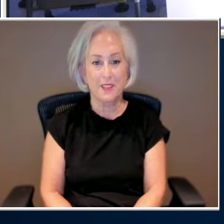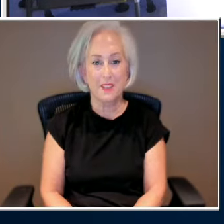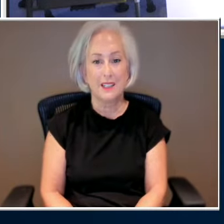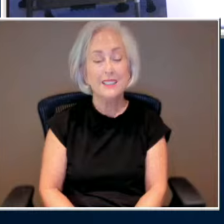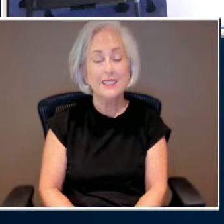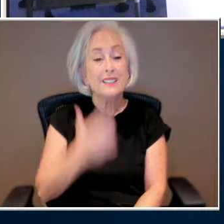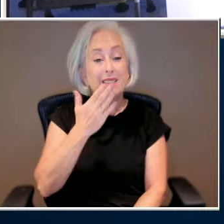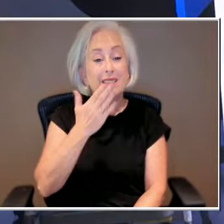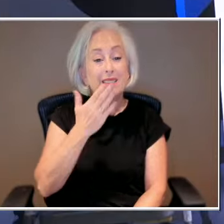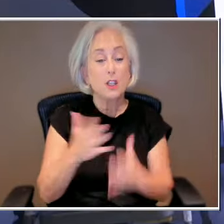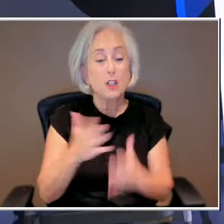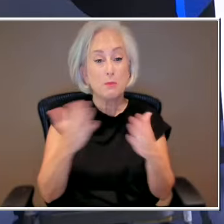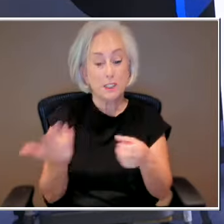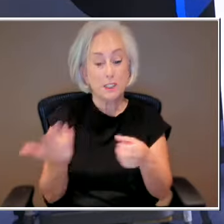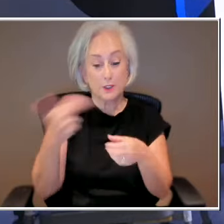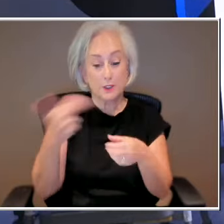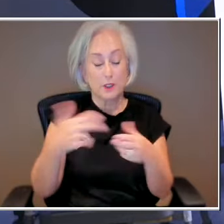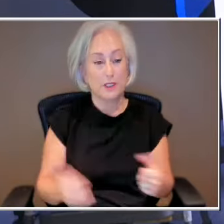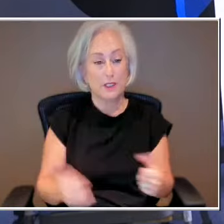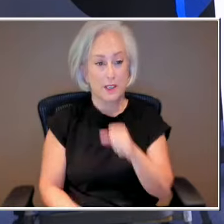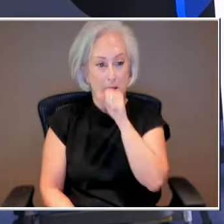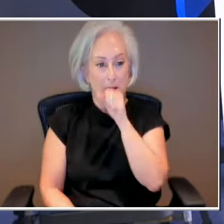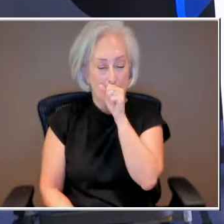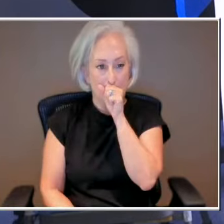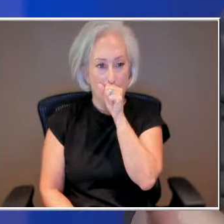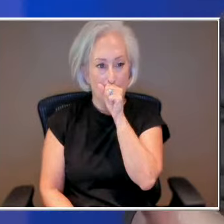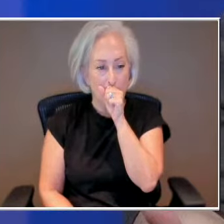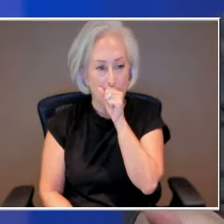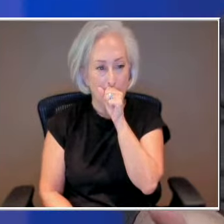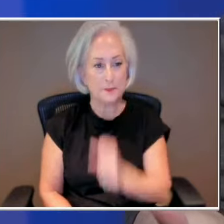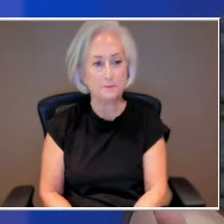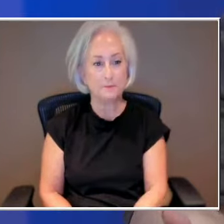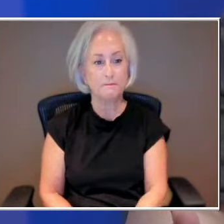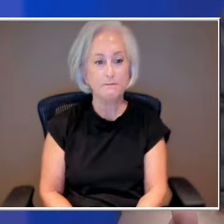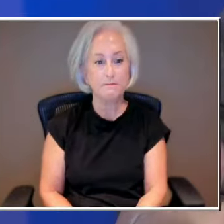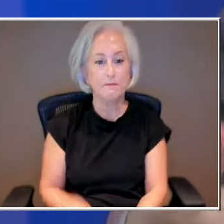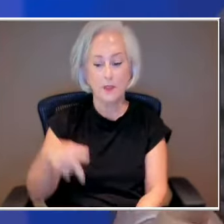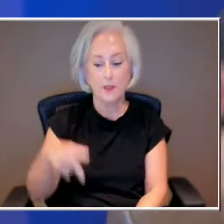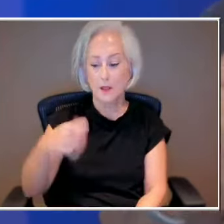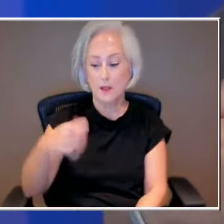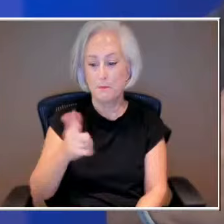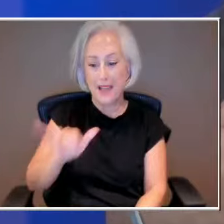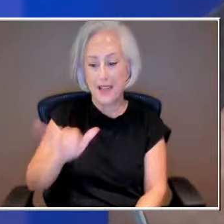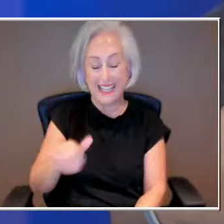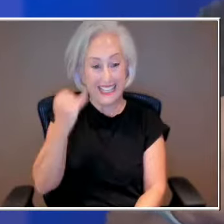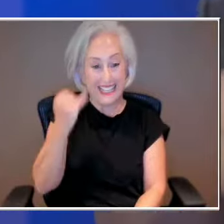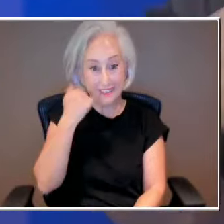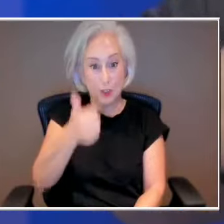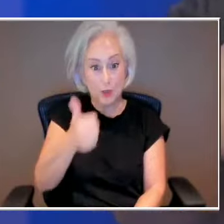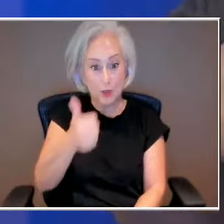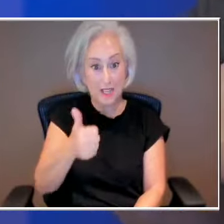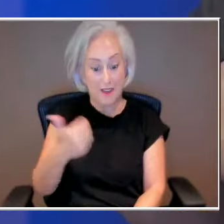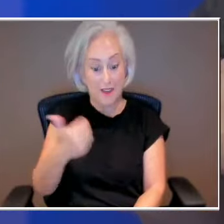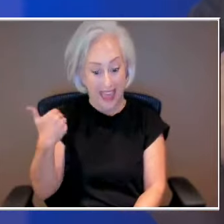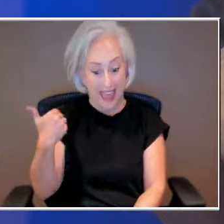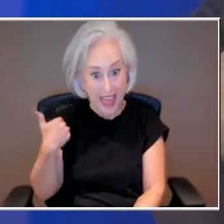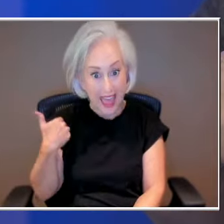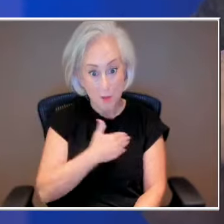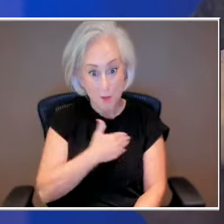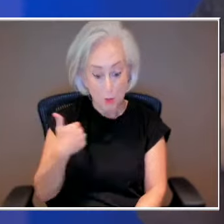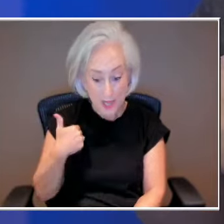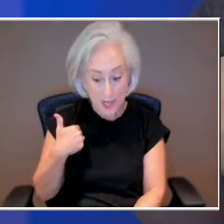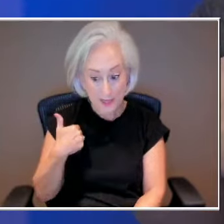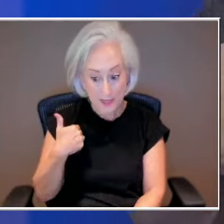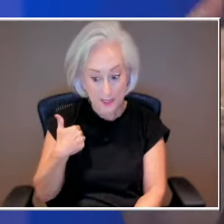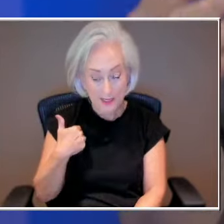with us. Peggy, what's the big takeaway today? Well, if you have breast, you can get breast cancer. And men have breasts too, as